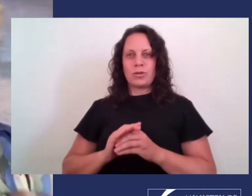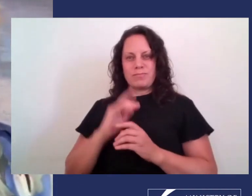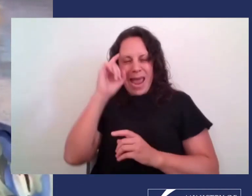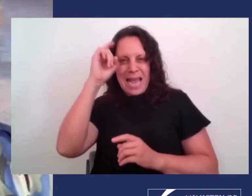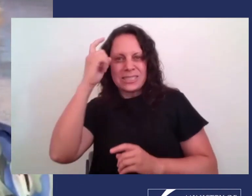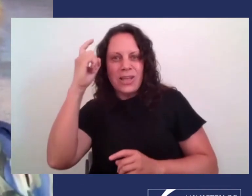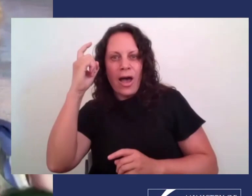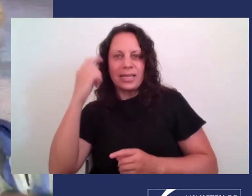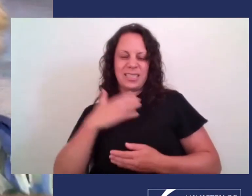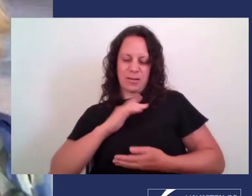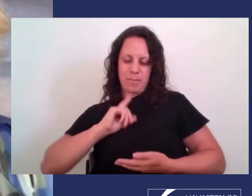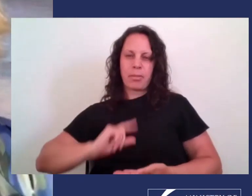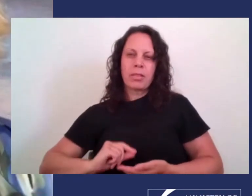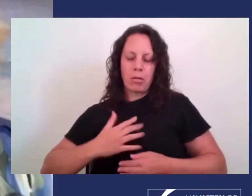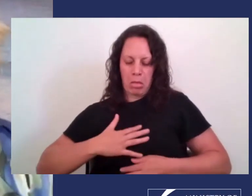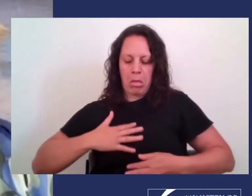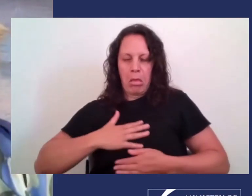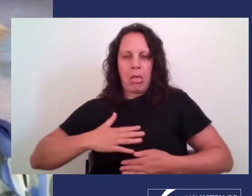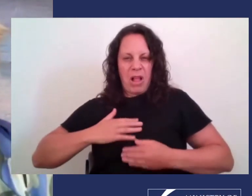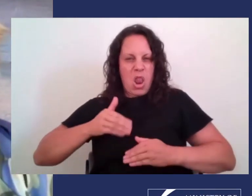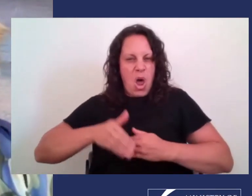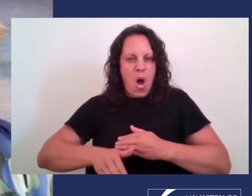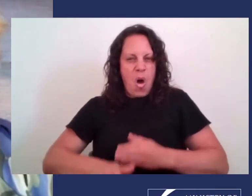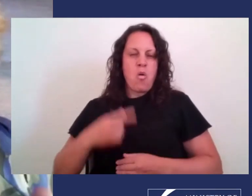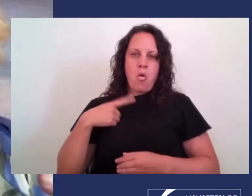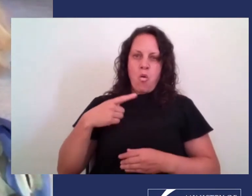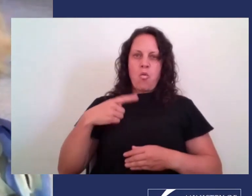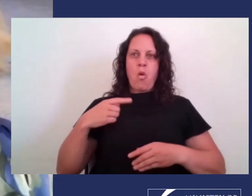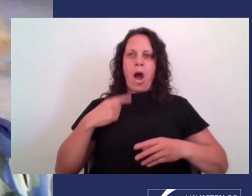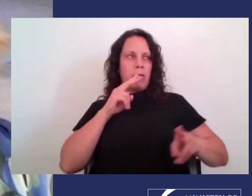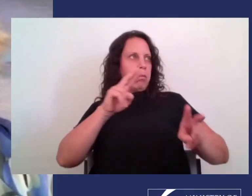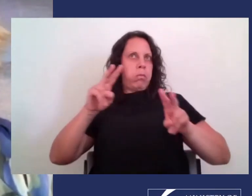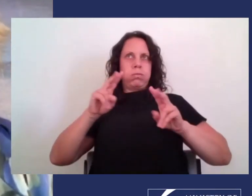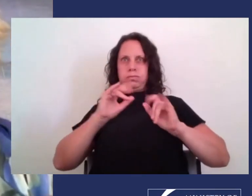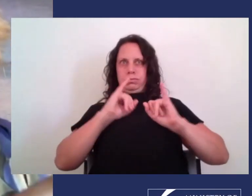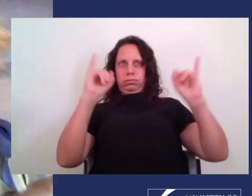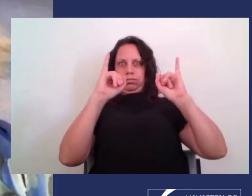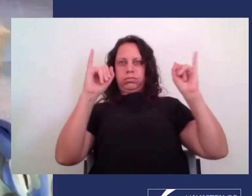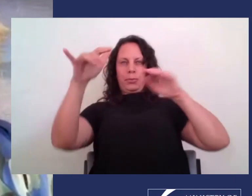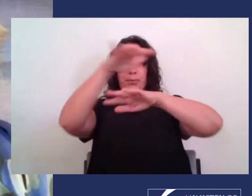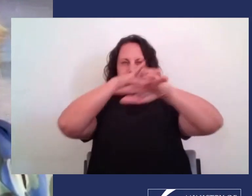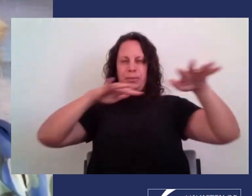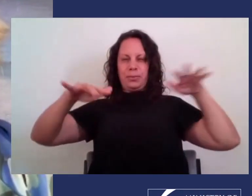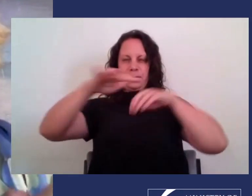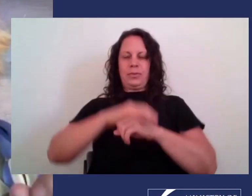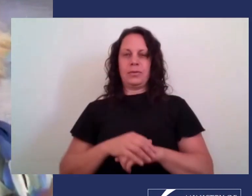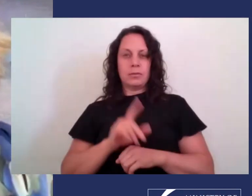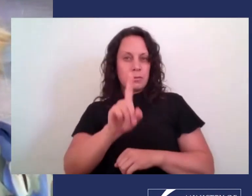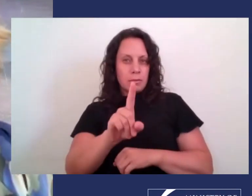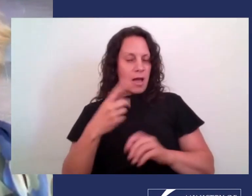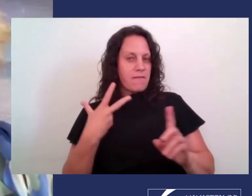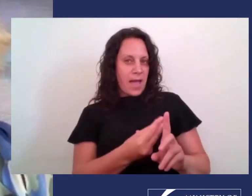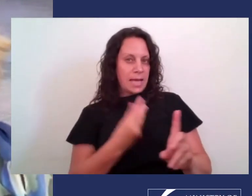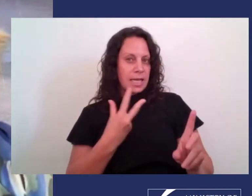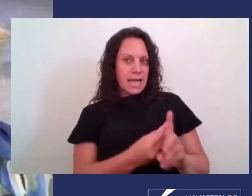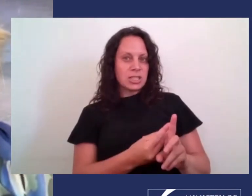because of the disruption and their perception of danger around them. Vaccination is a vital tool in restoring the structure